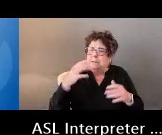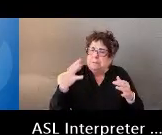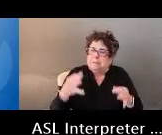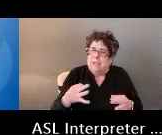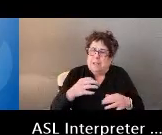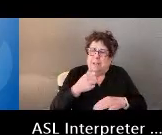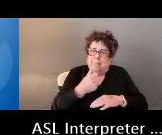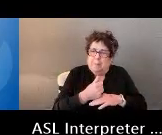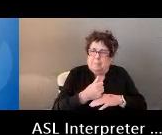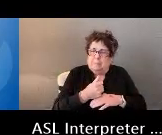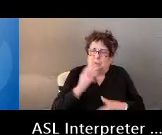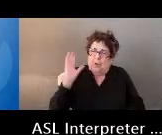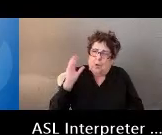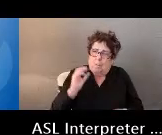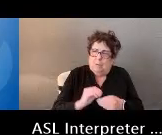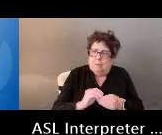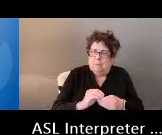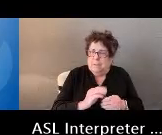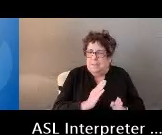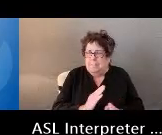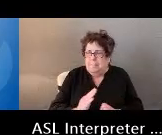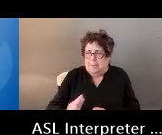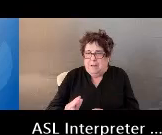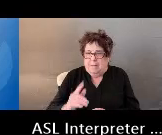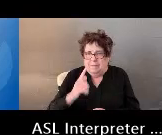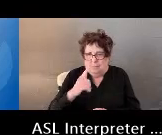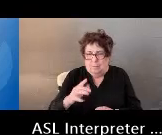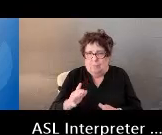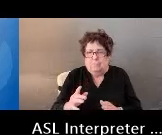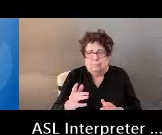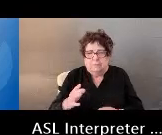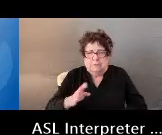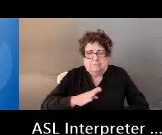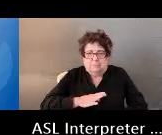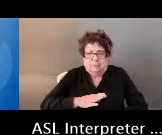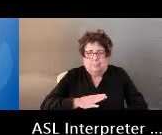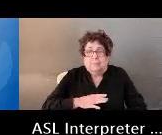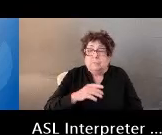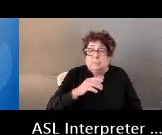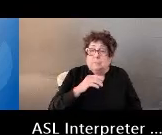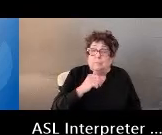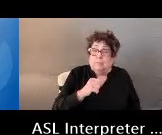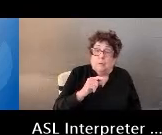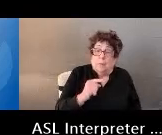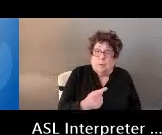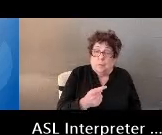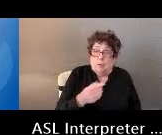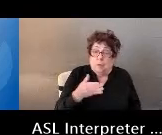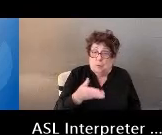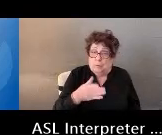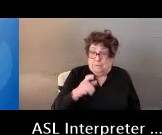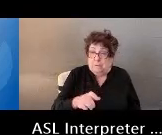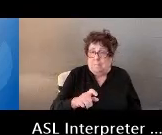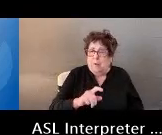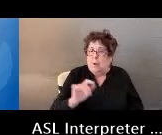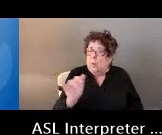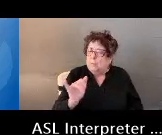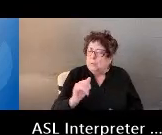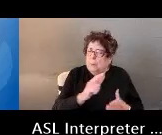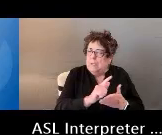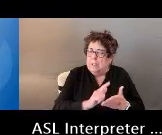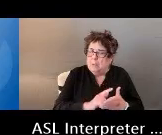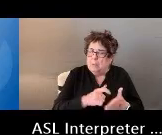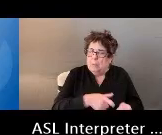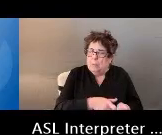those needs, but also the legal requirements. The main core components of our plan